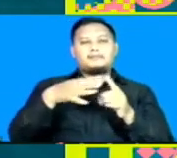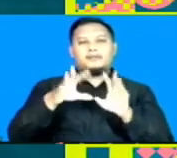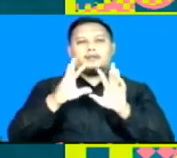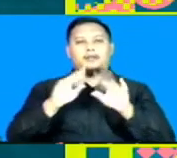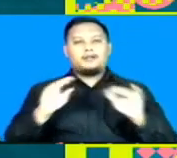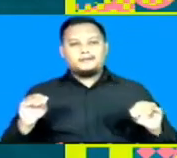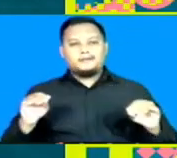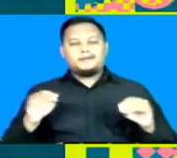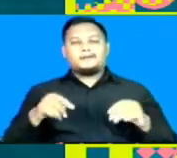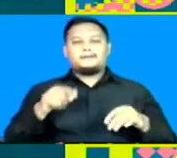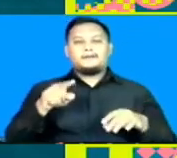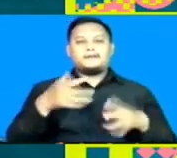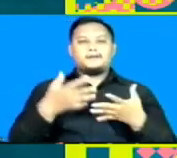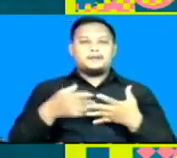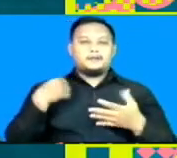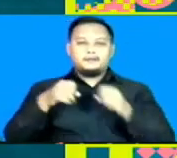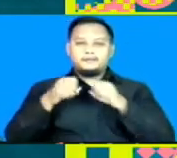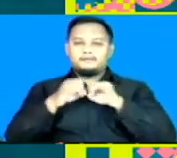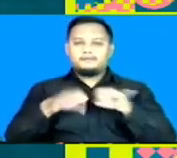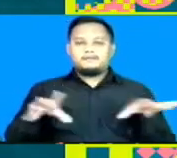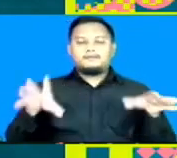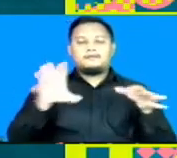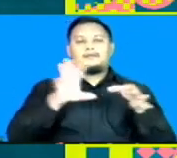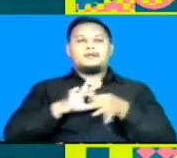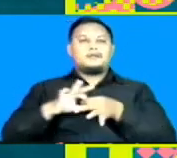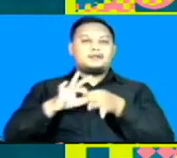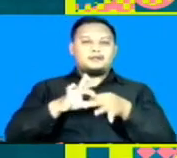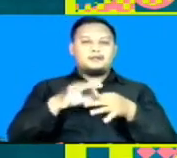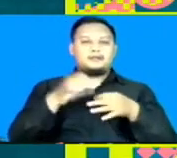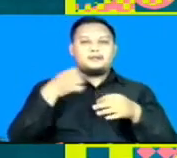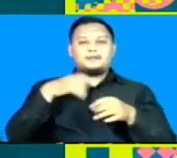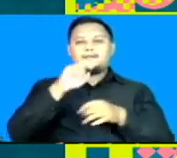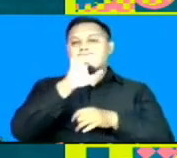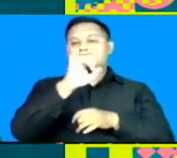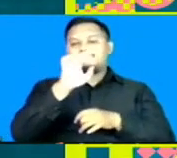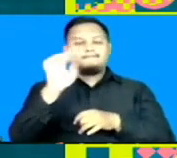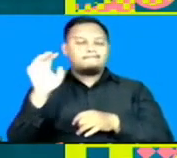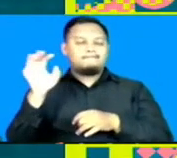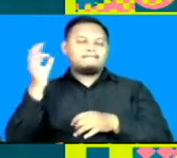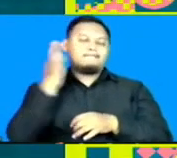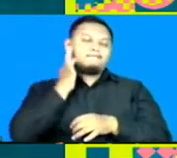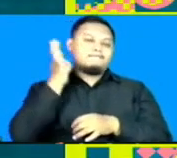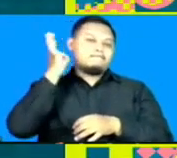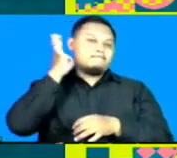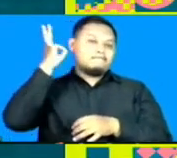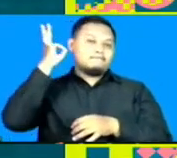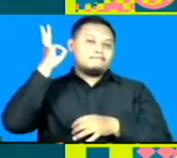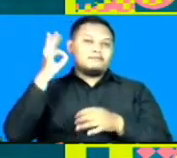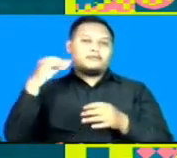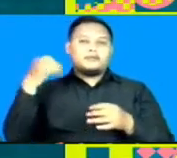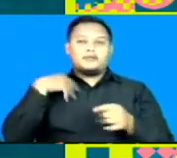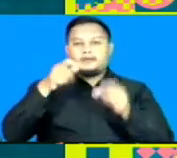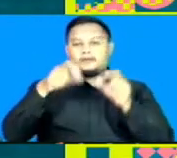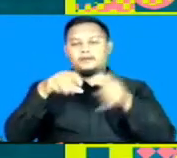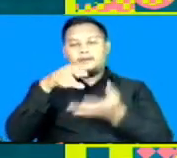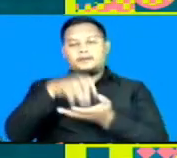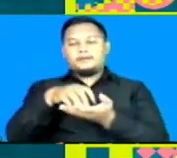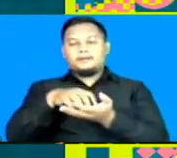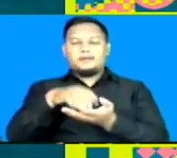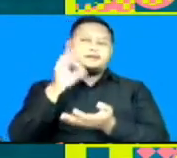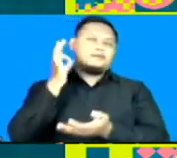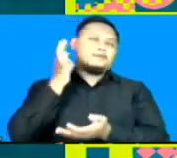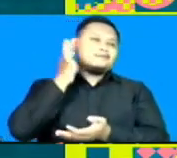from workers who works in less risky and more help to